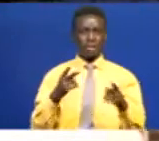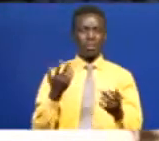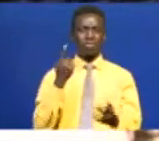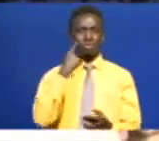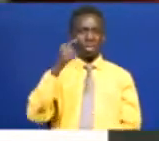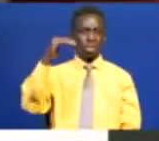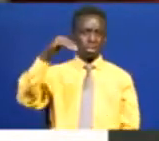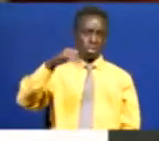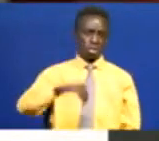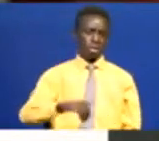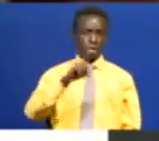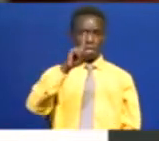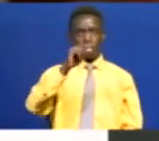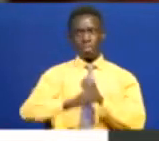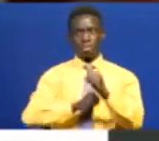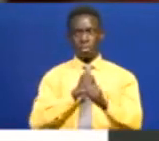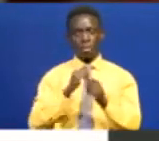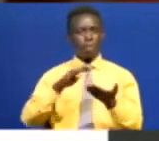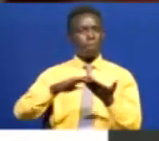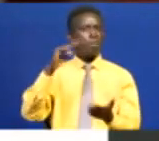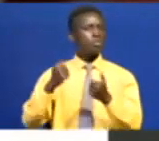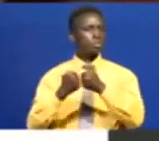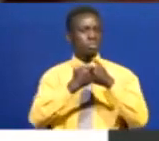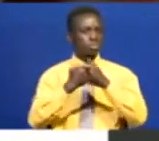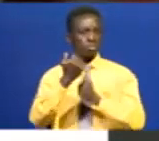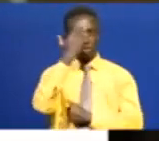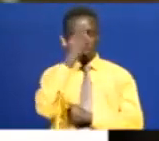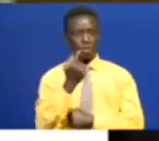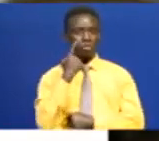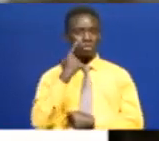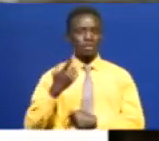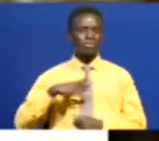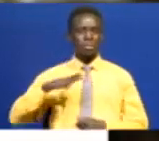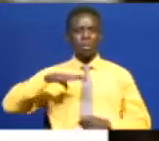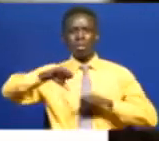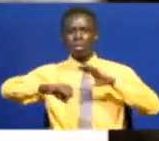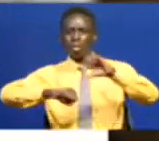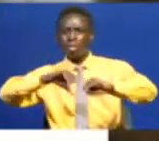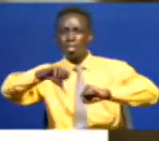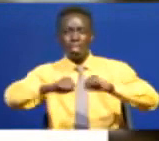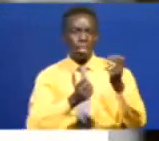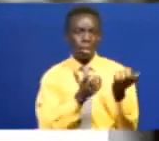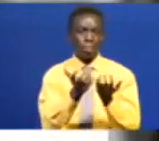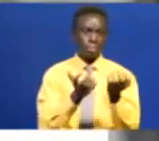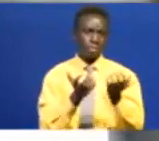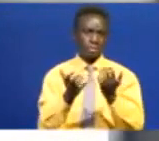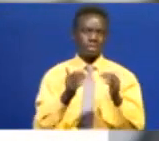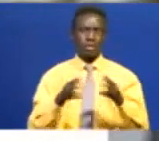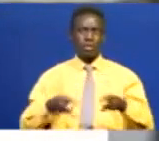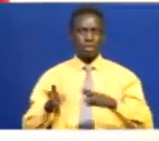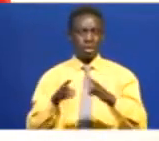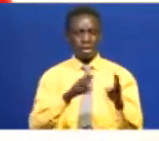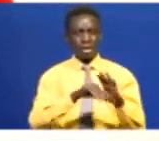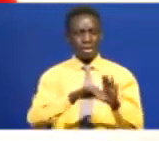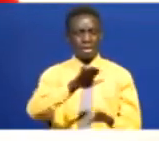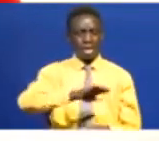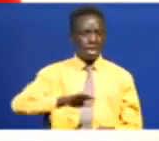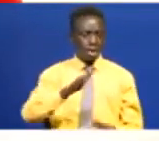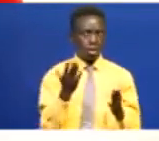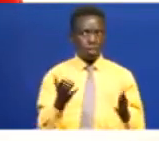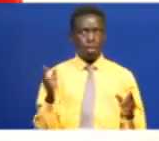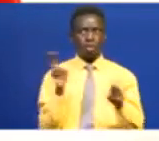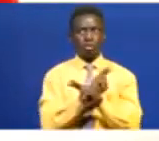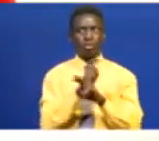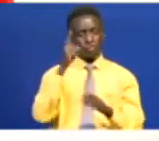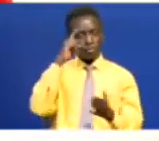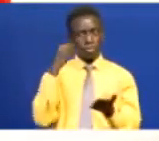of the challenges have been attributed to the poor grasping of business models, especially at the stage of seeking capital. The education system